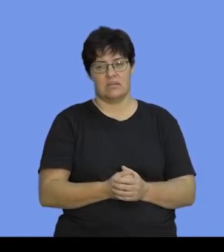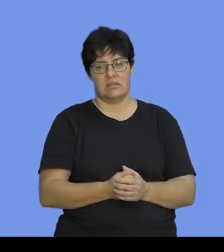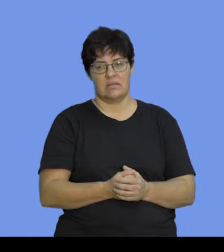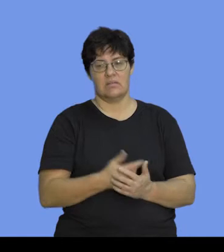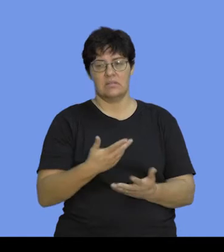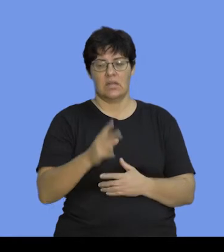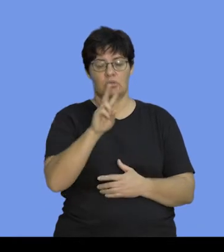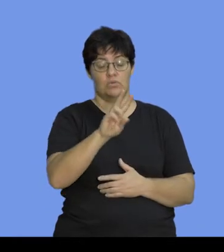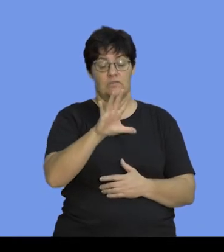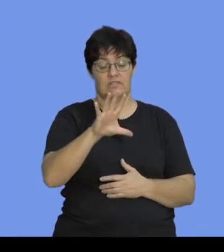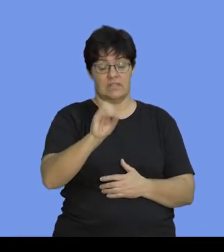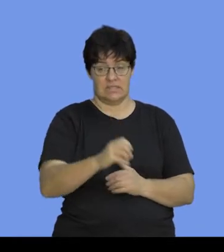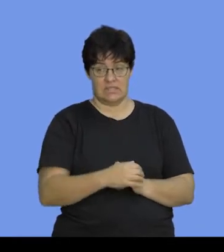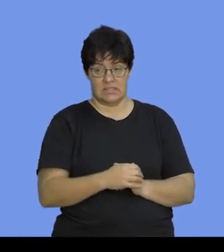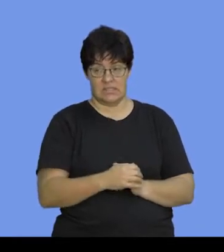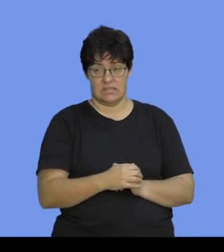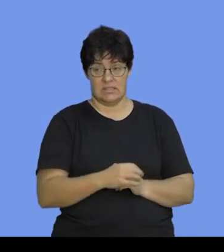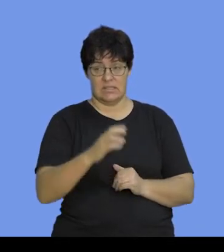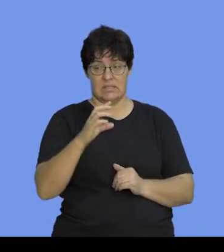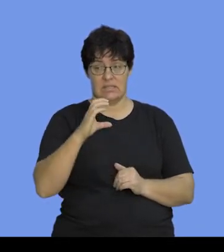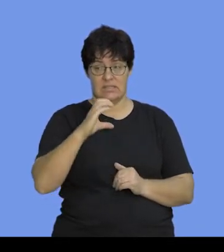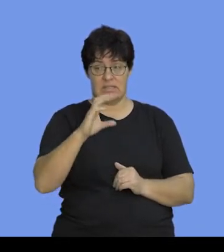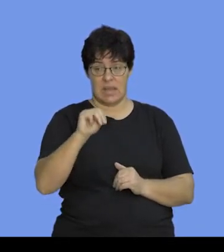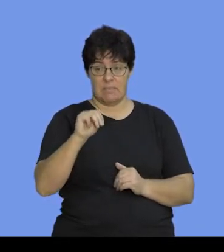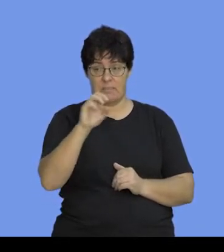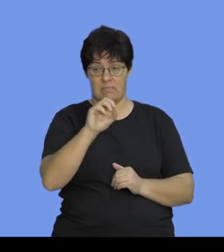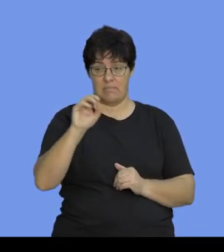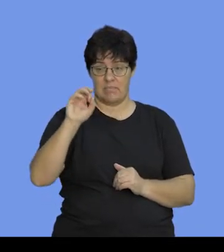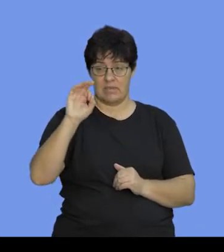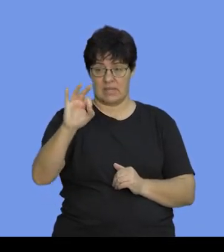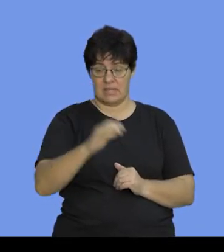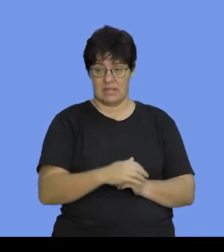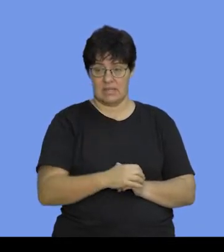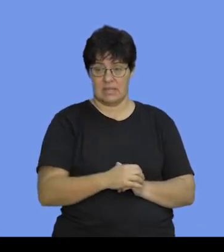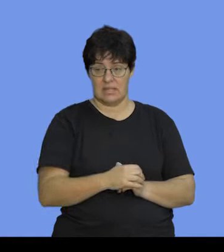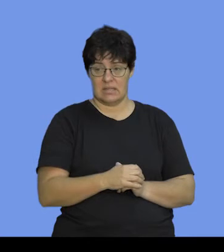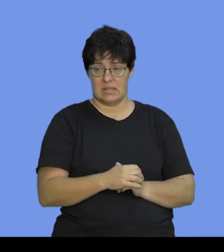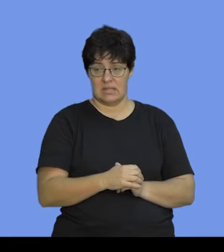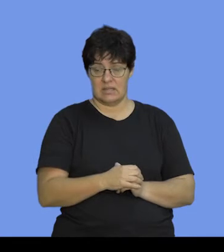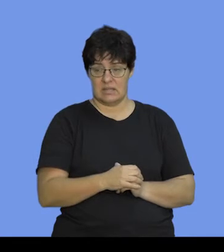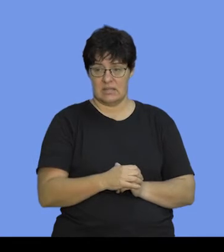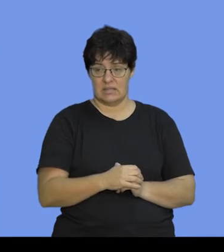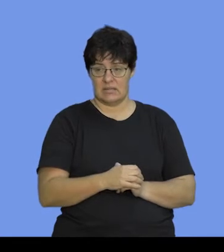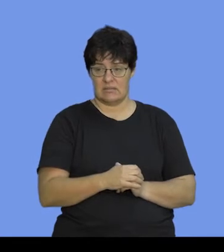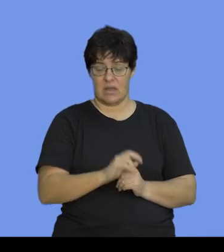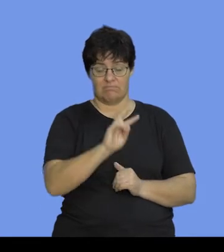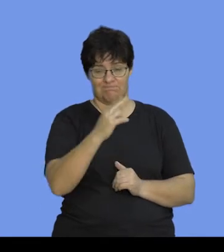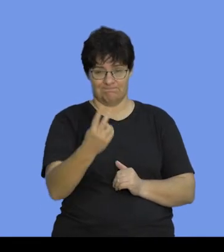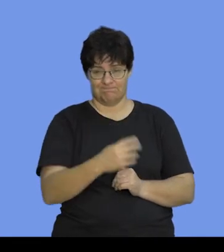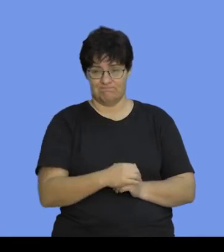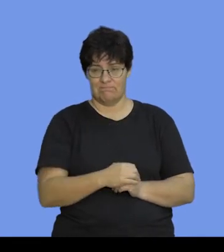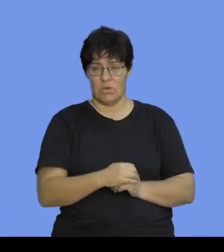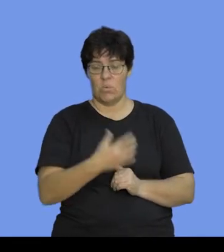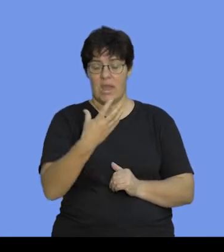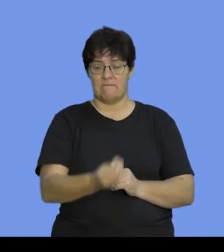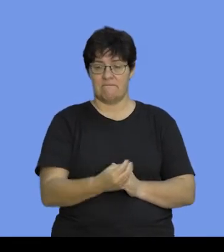is 250, okay, cubic centimeters. I just wanted to focus our attention on the conversion there, okay? So what do